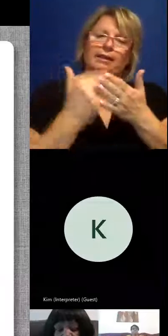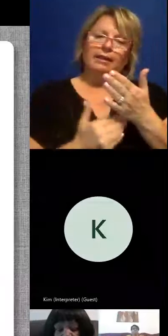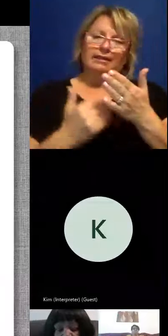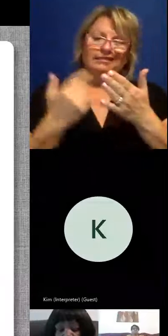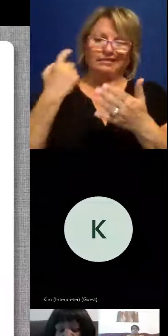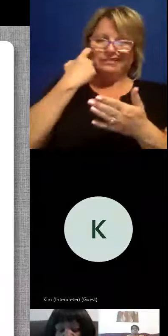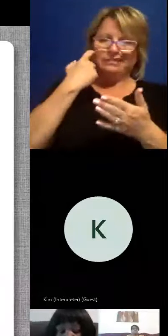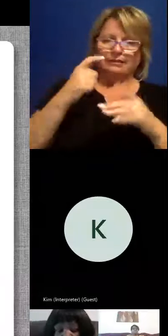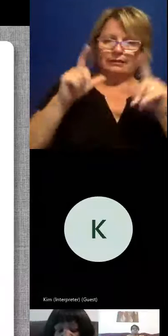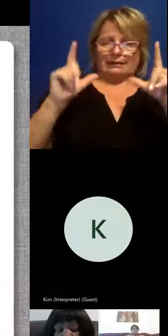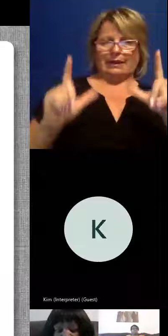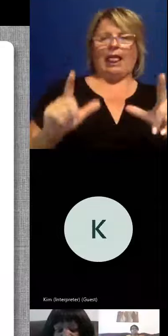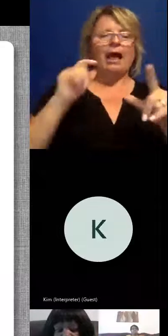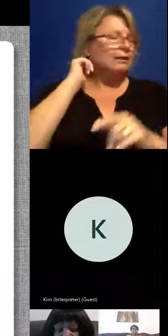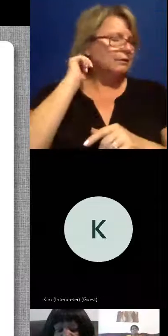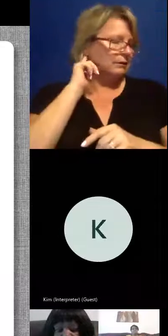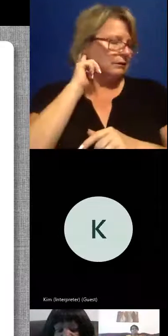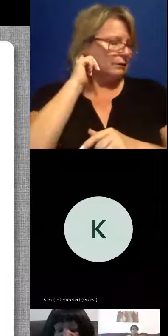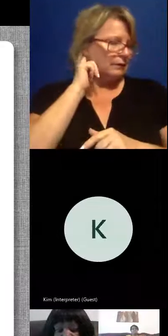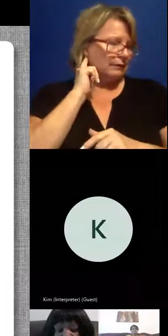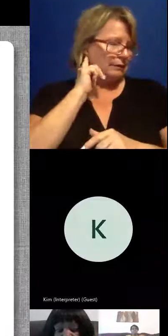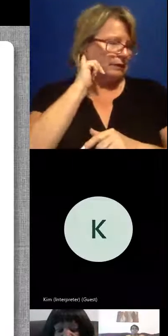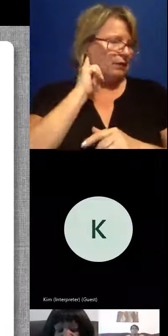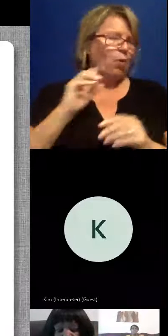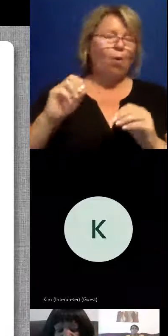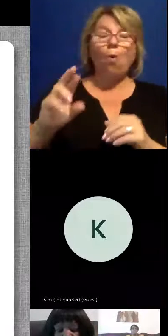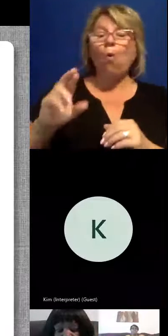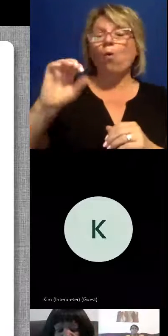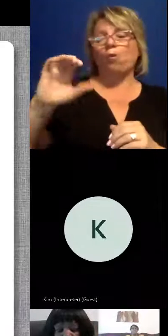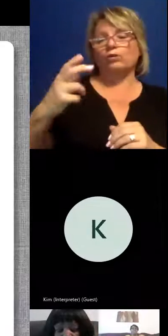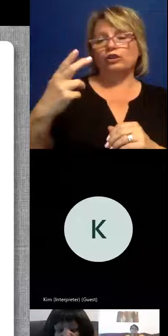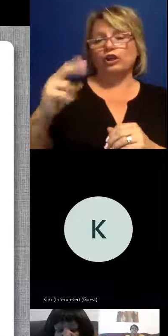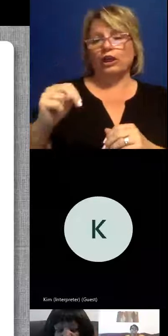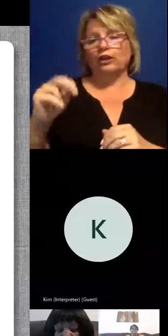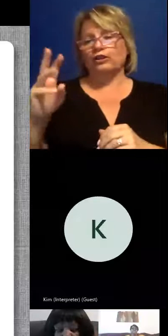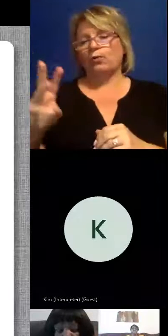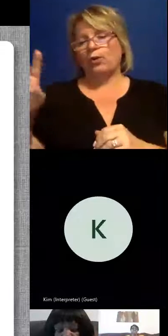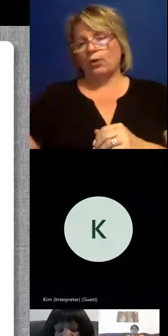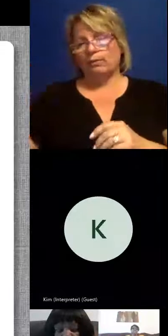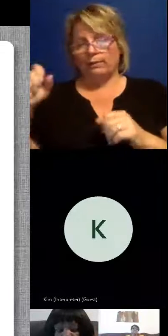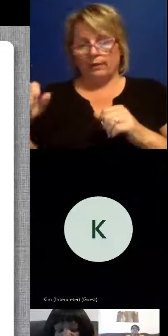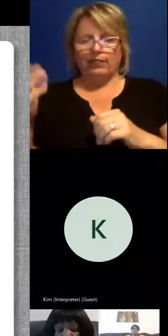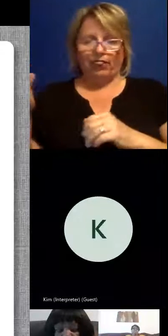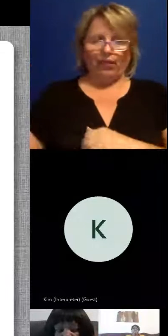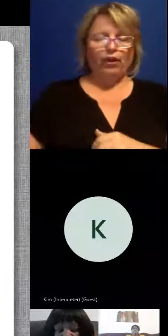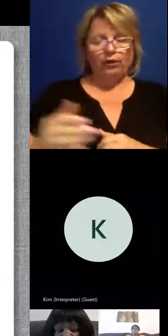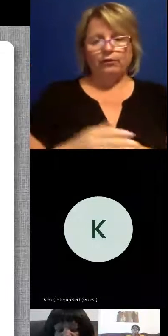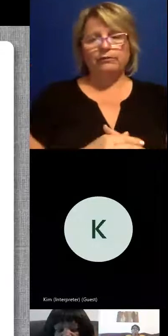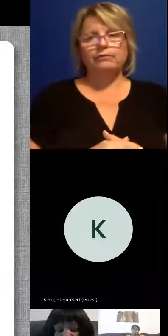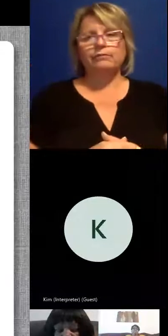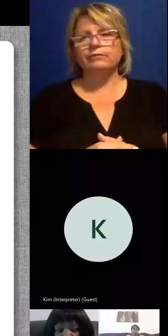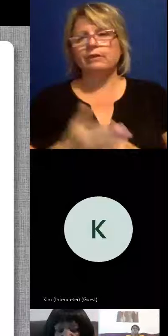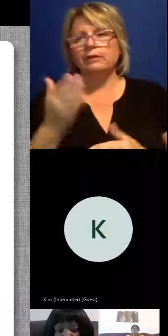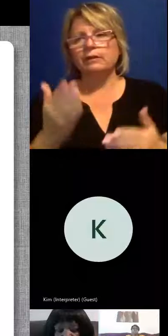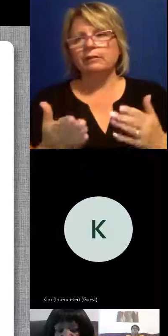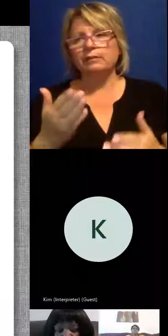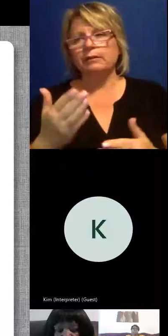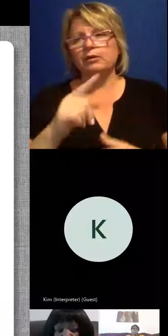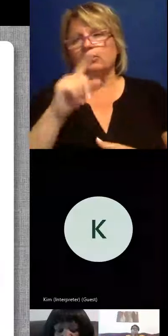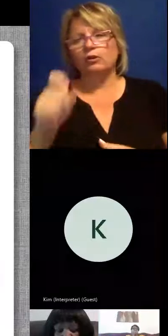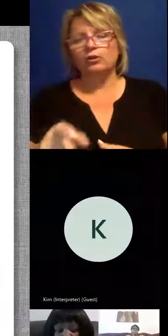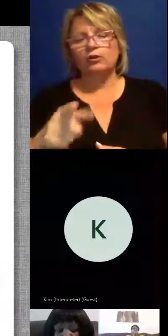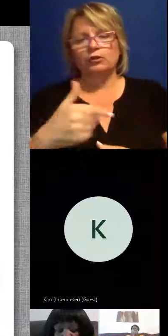previous slide or on the OCHN website. A question you may have